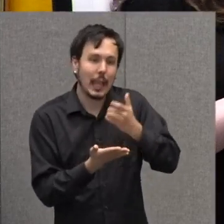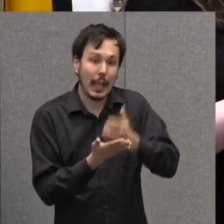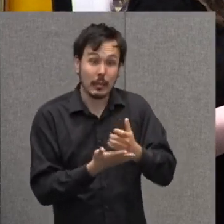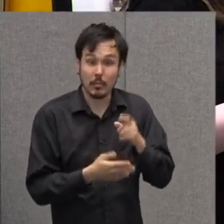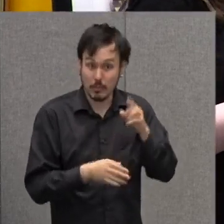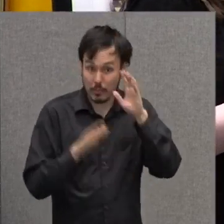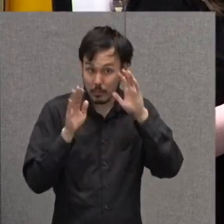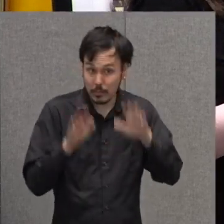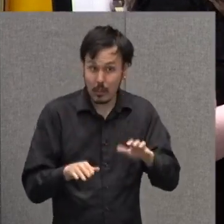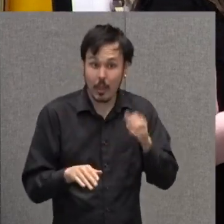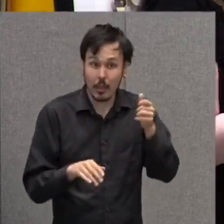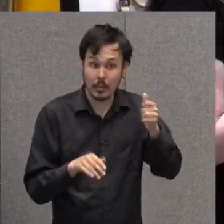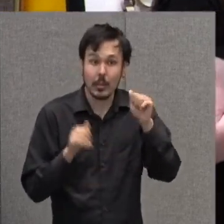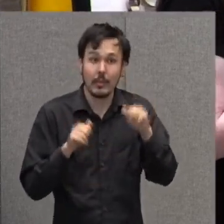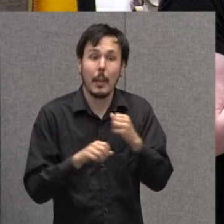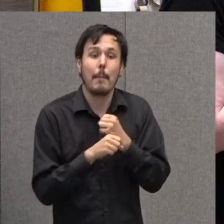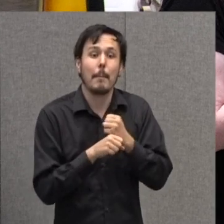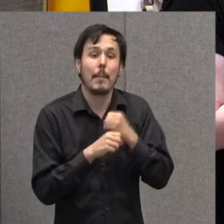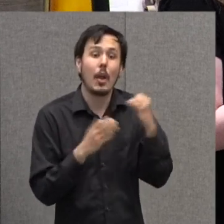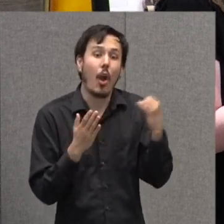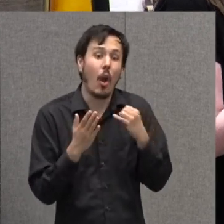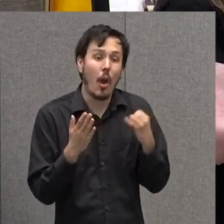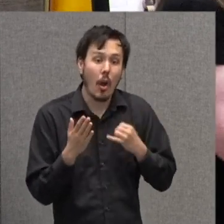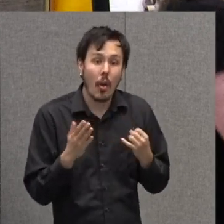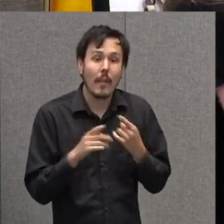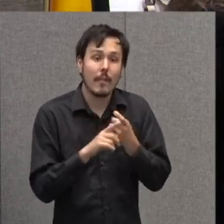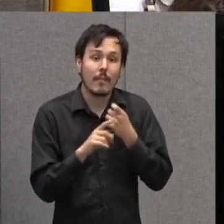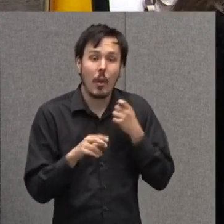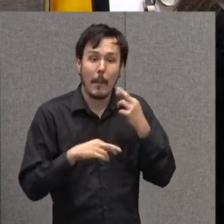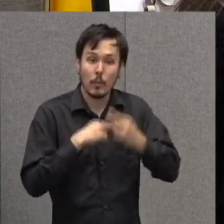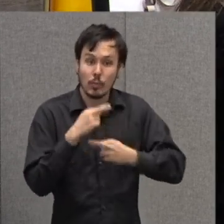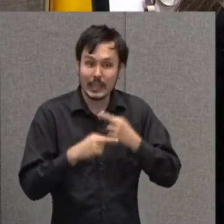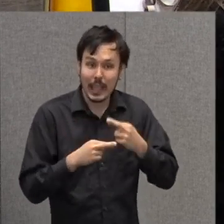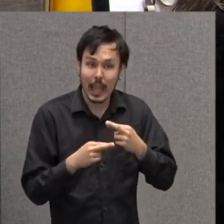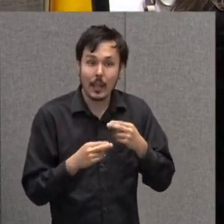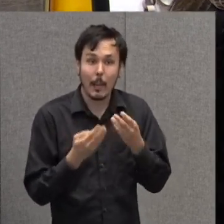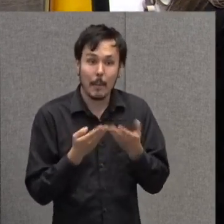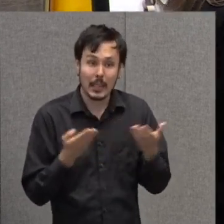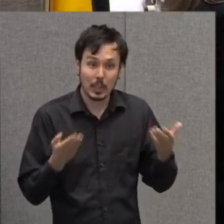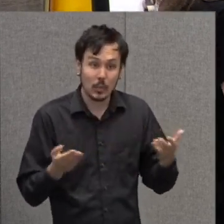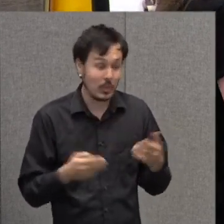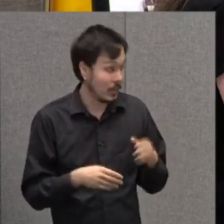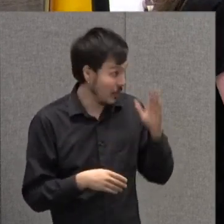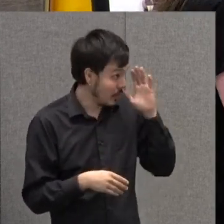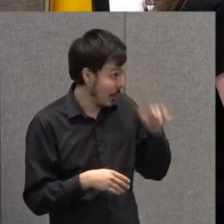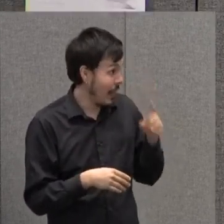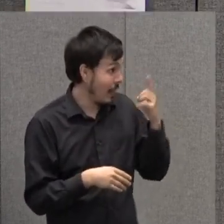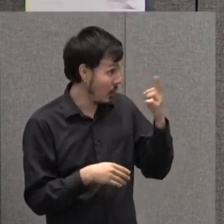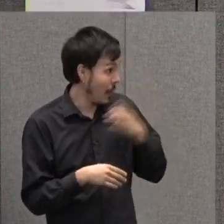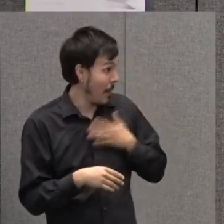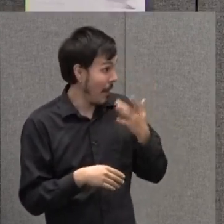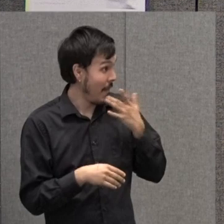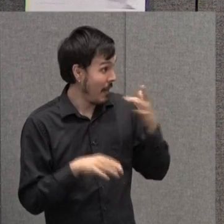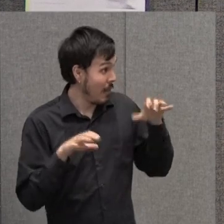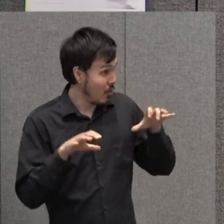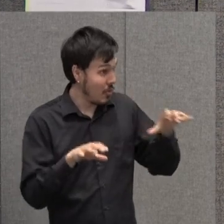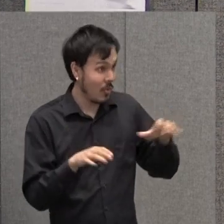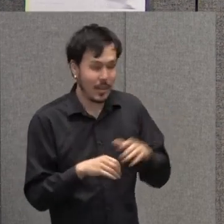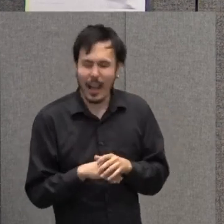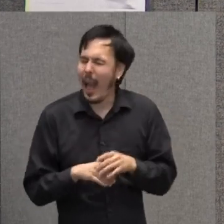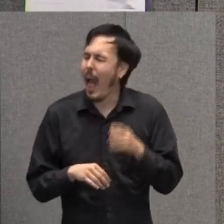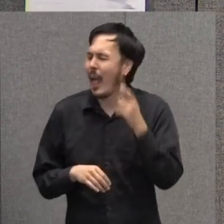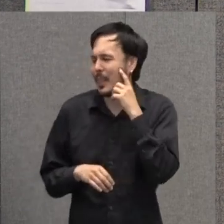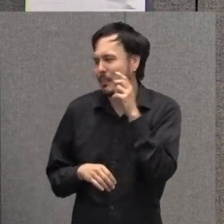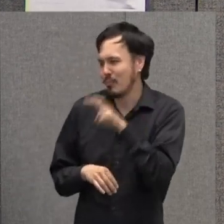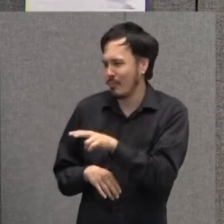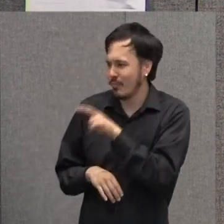that you can actually make art from recycling materials? Did you know that, Mrs. Potter? Did you know that that's one of my favorite things to do? I think I knew